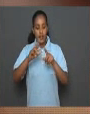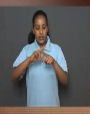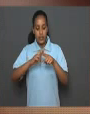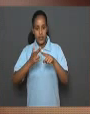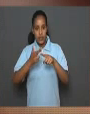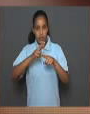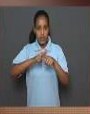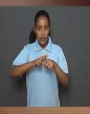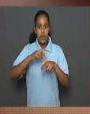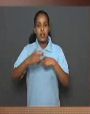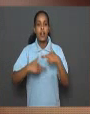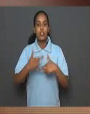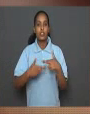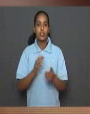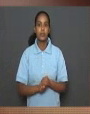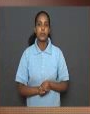reversible reaction.